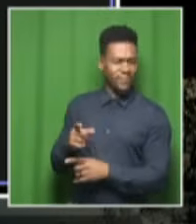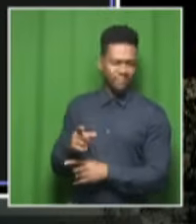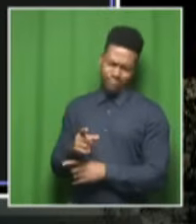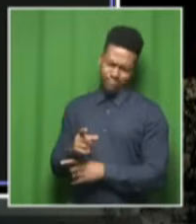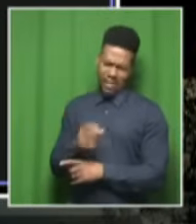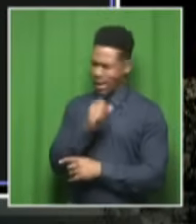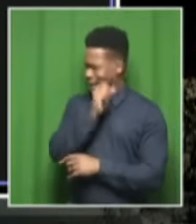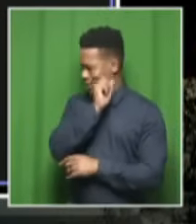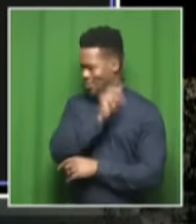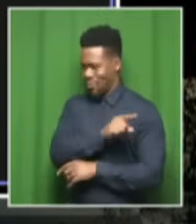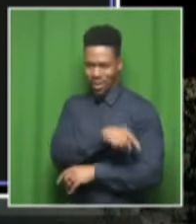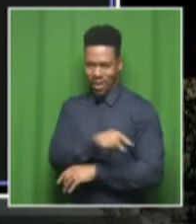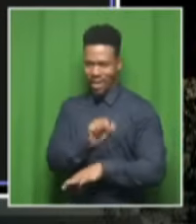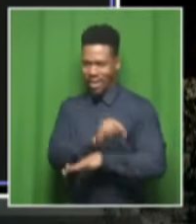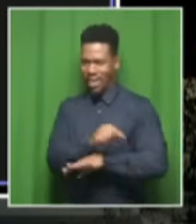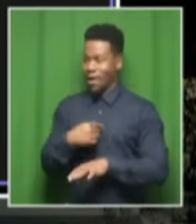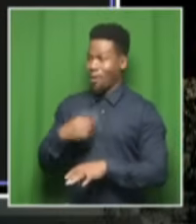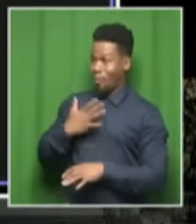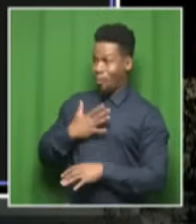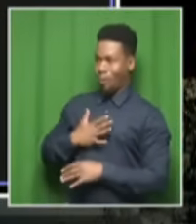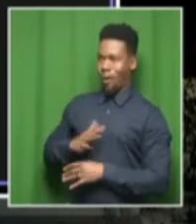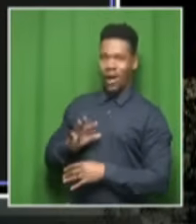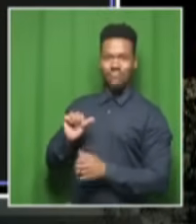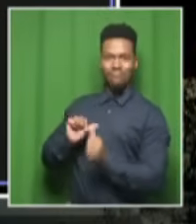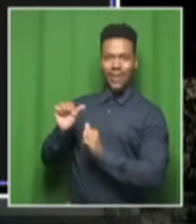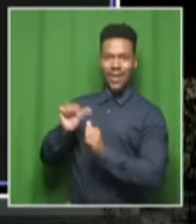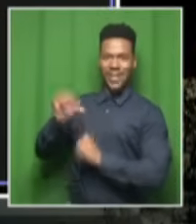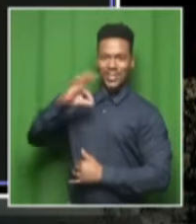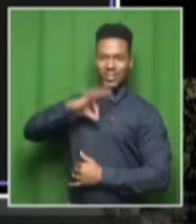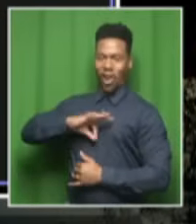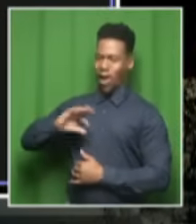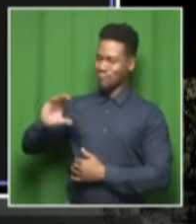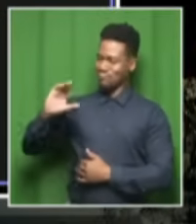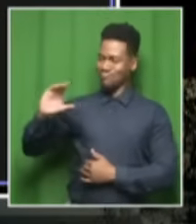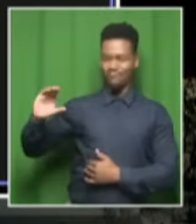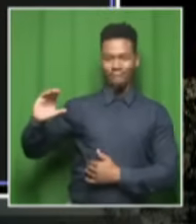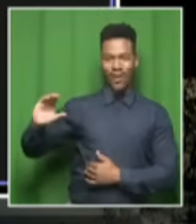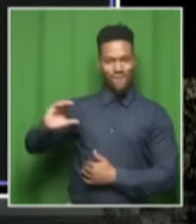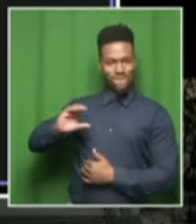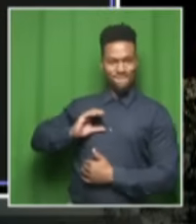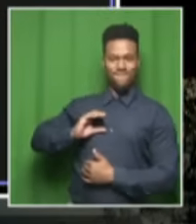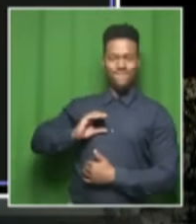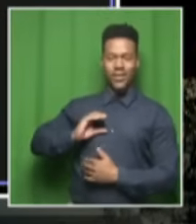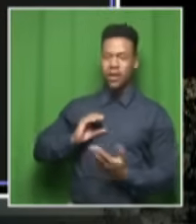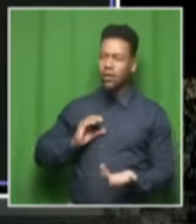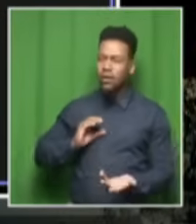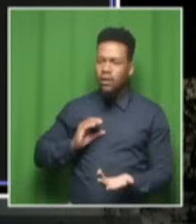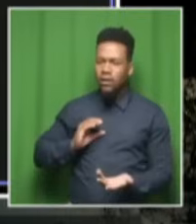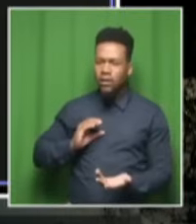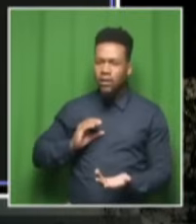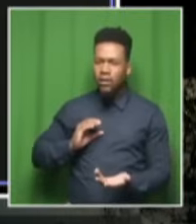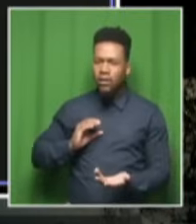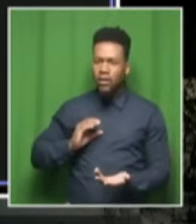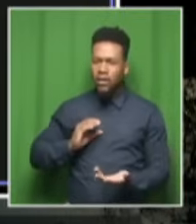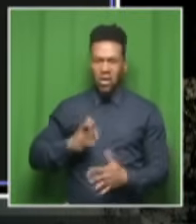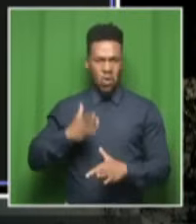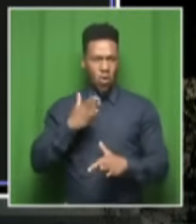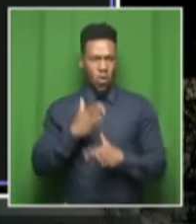you know, if I don't know about you guys, I work and my job description determines how much I earn,